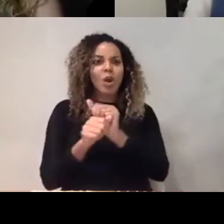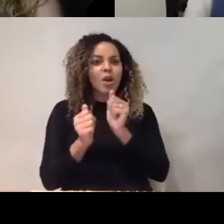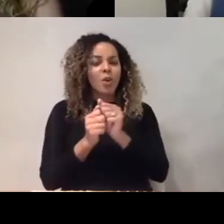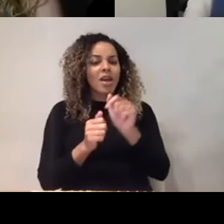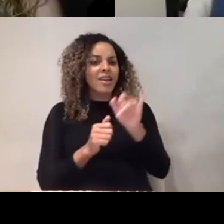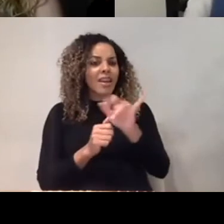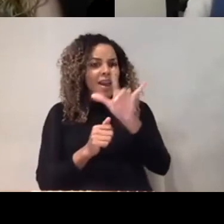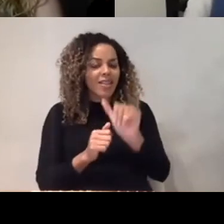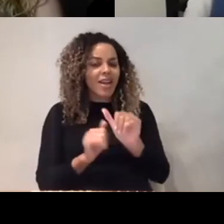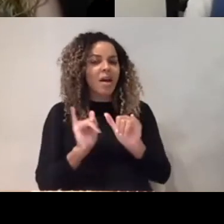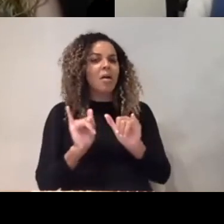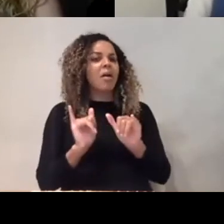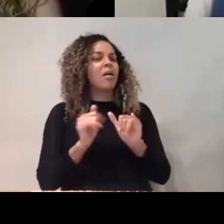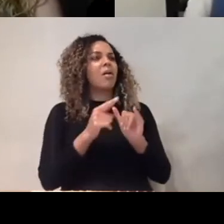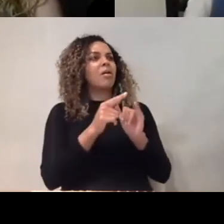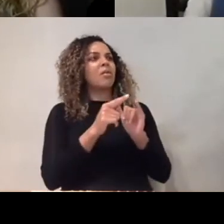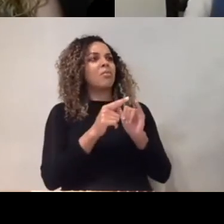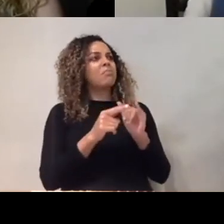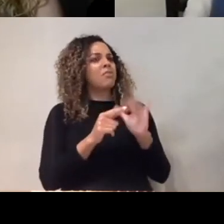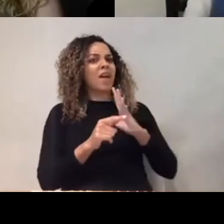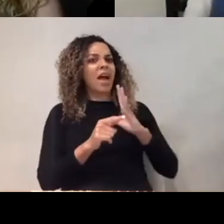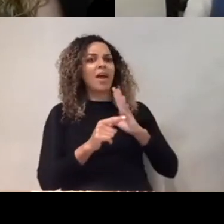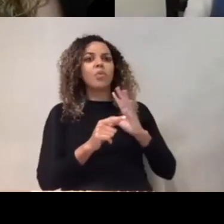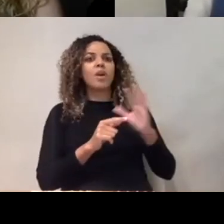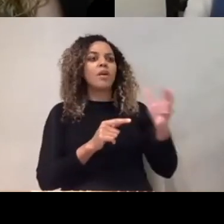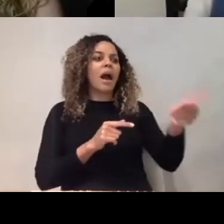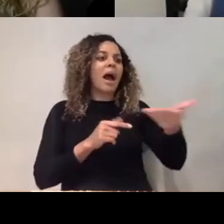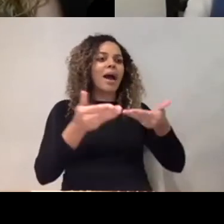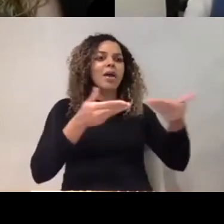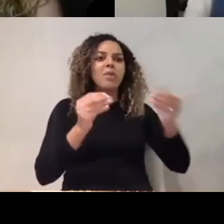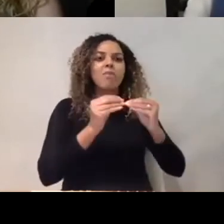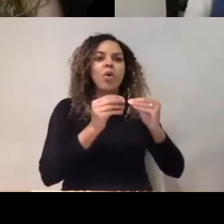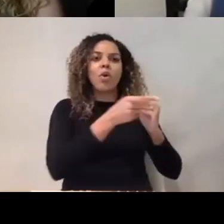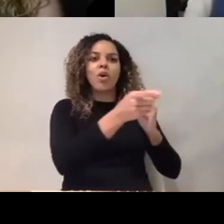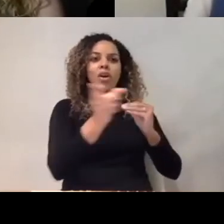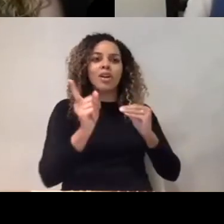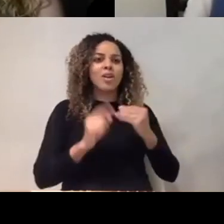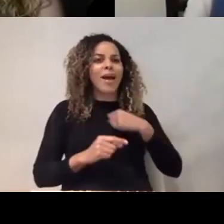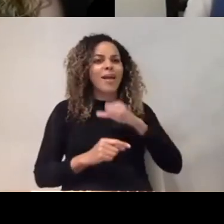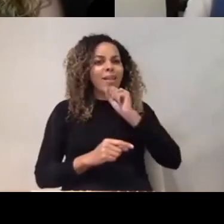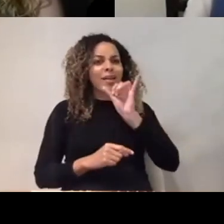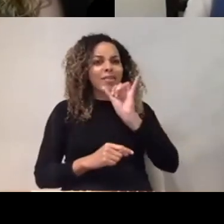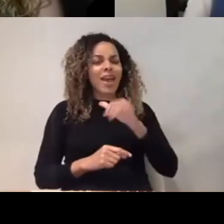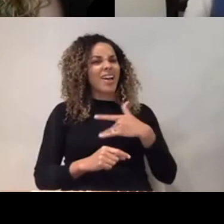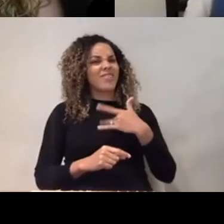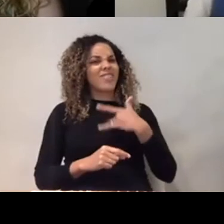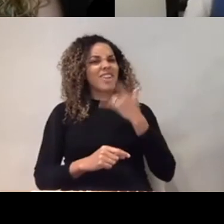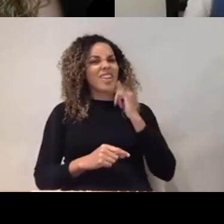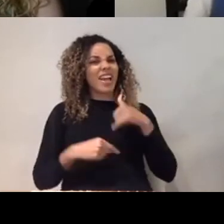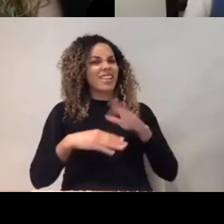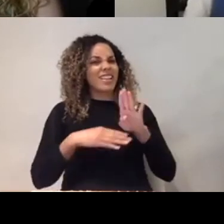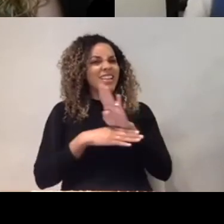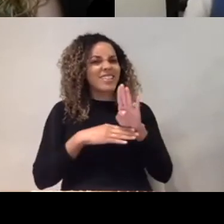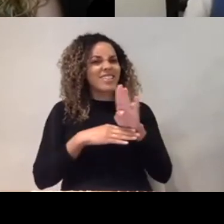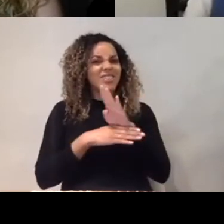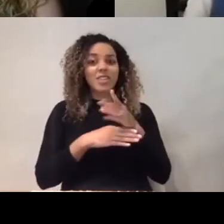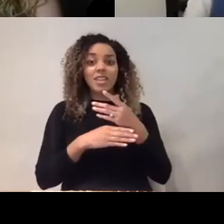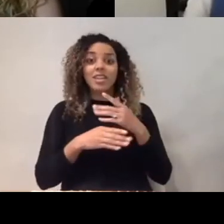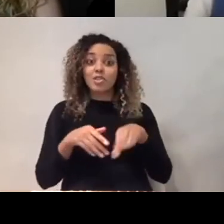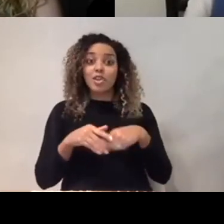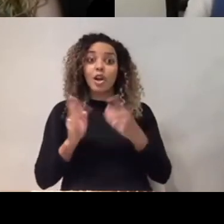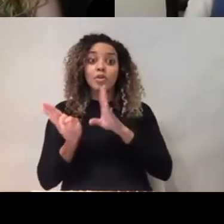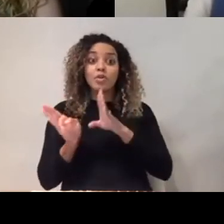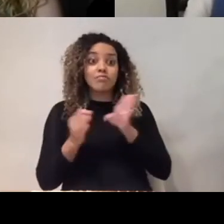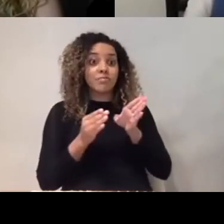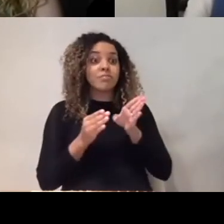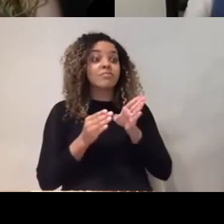let's go even further. And I love that. And I really feel like the industry it is moving in that direction. So I'm